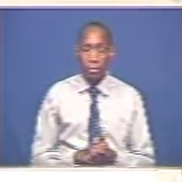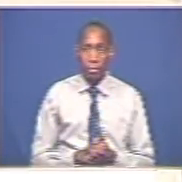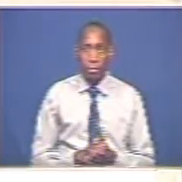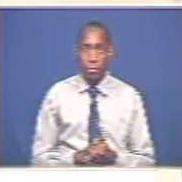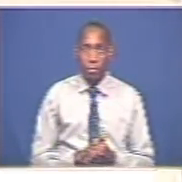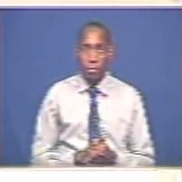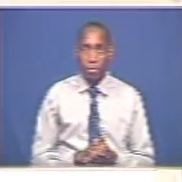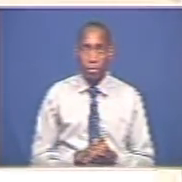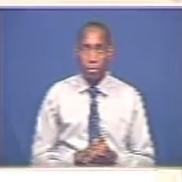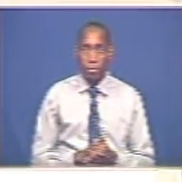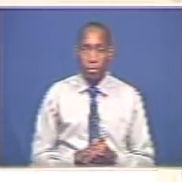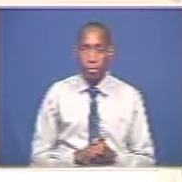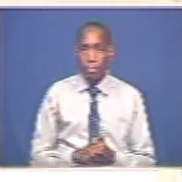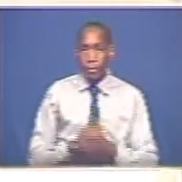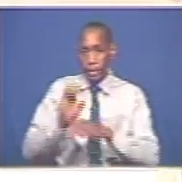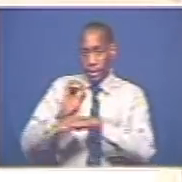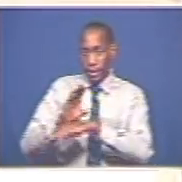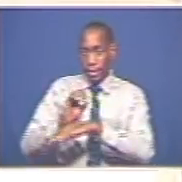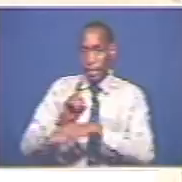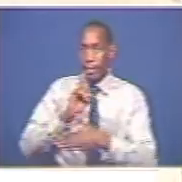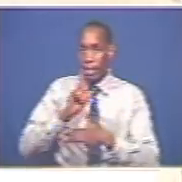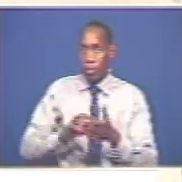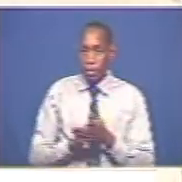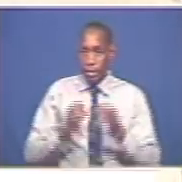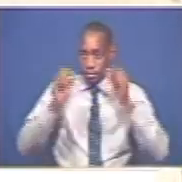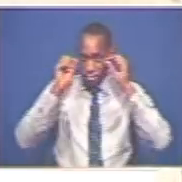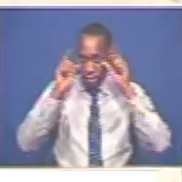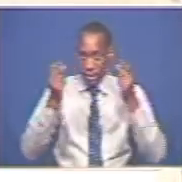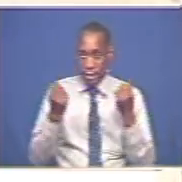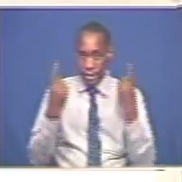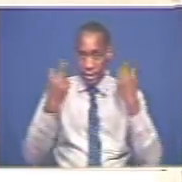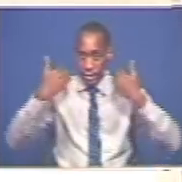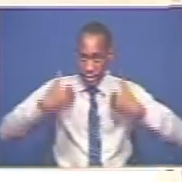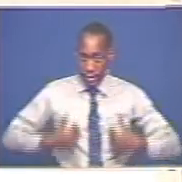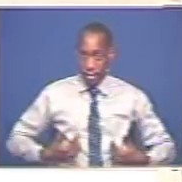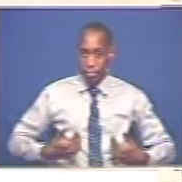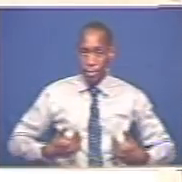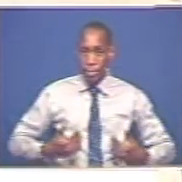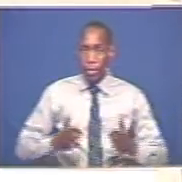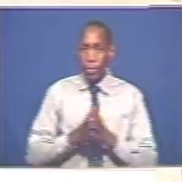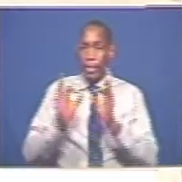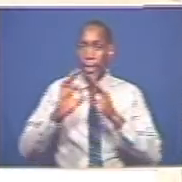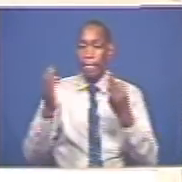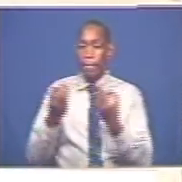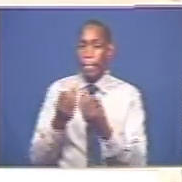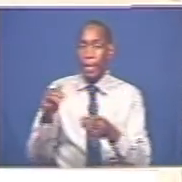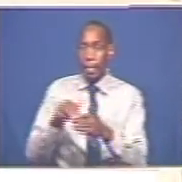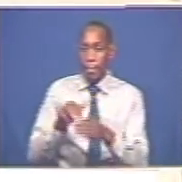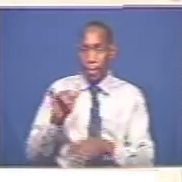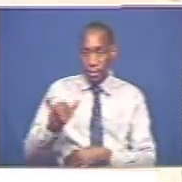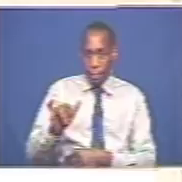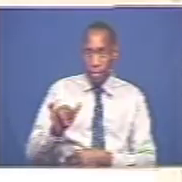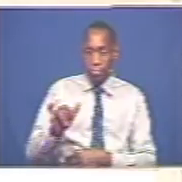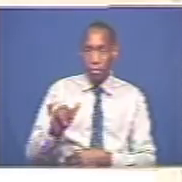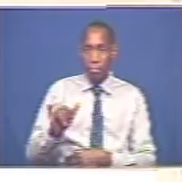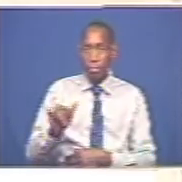and what our counselor is saying is to be sensitized on understanding themselves, understanding the family members, and being close to